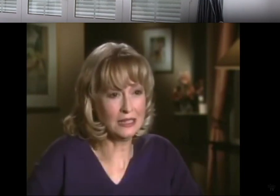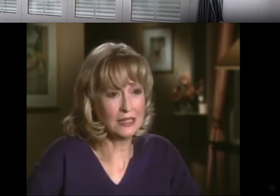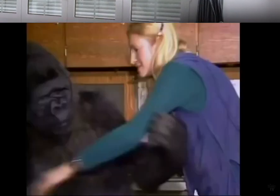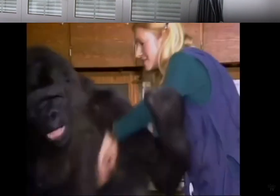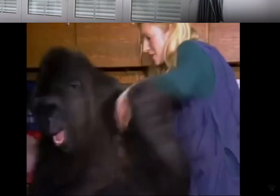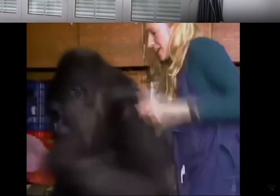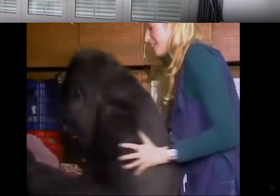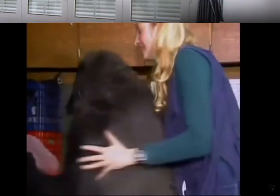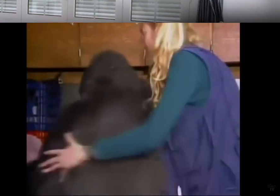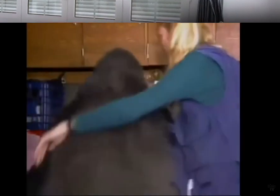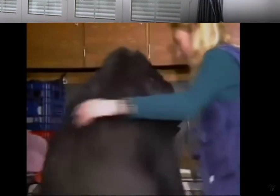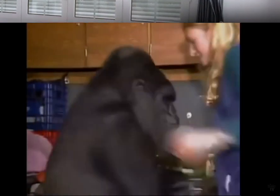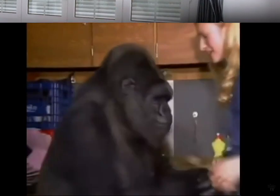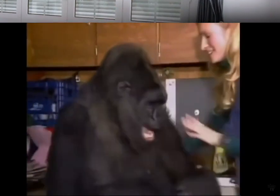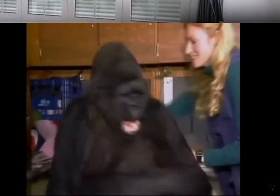silly.